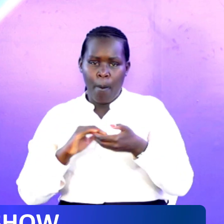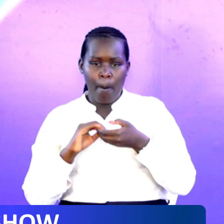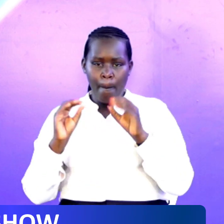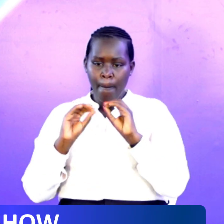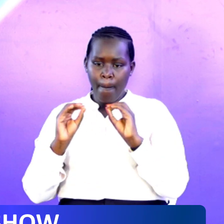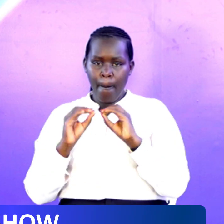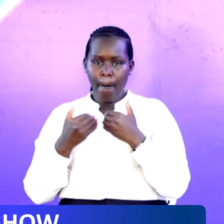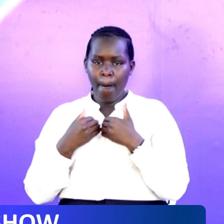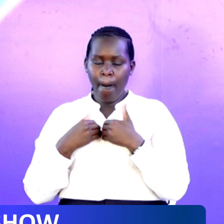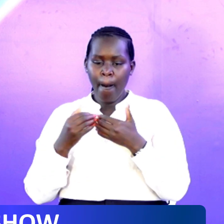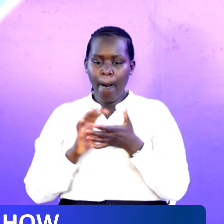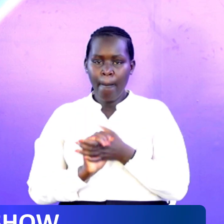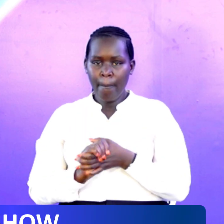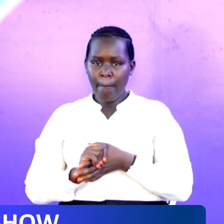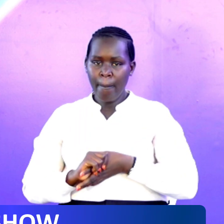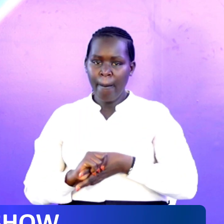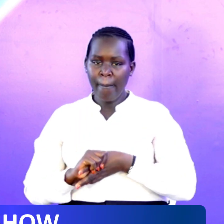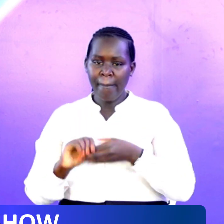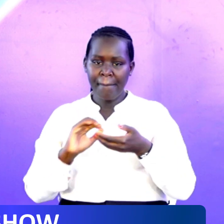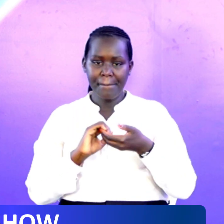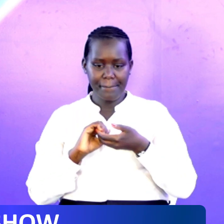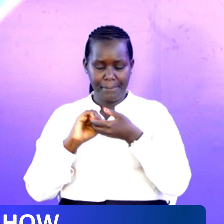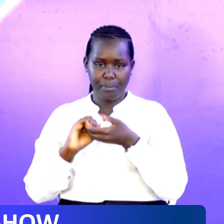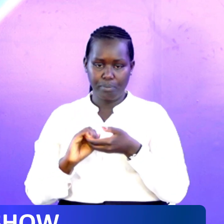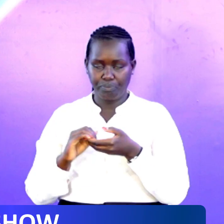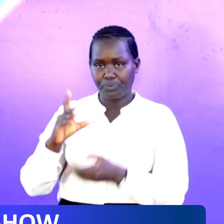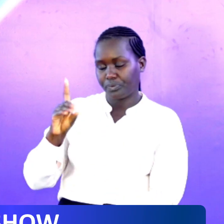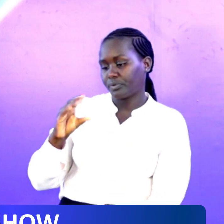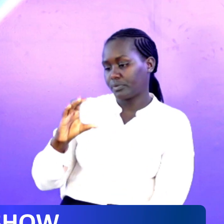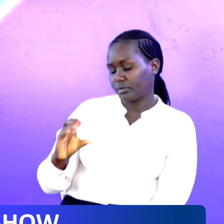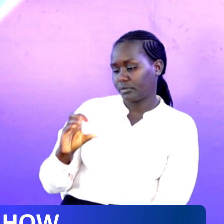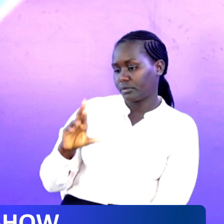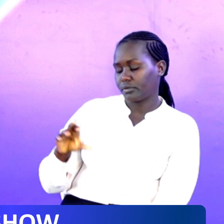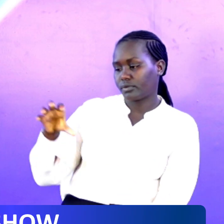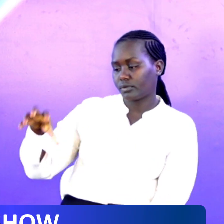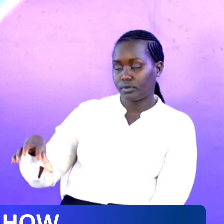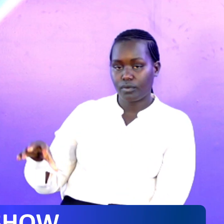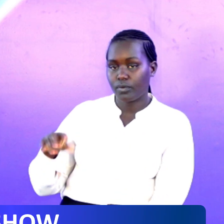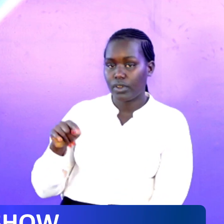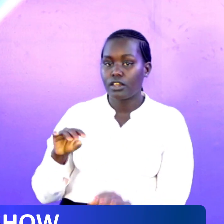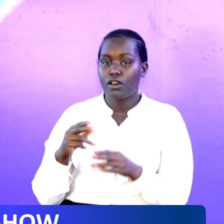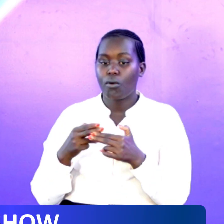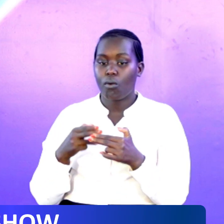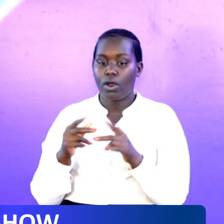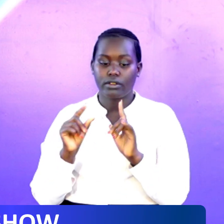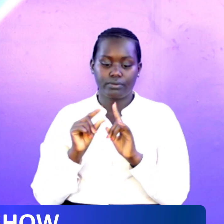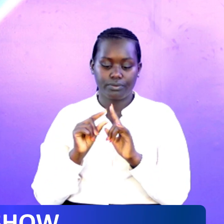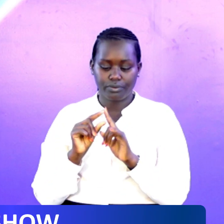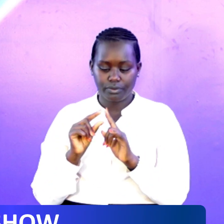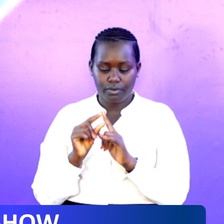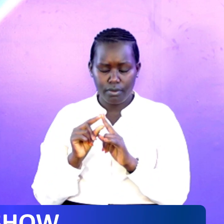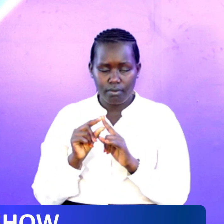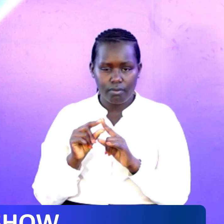we have Democratic Republic of Congo. Go there and get democracy. So this word democracy have been used to brainwash